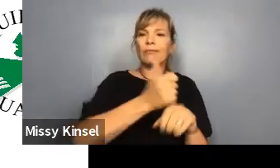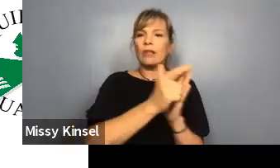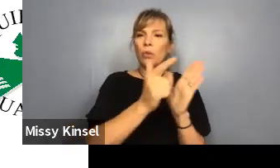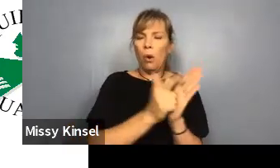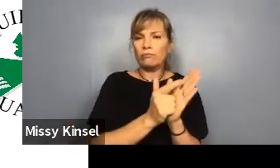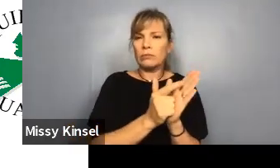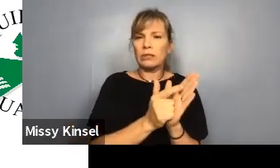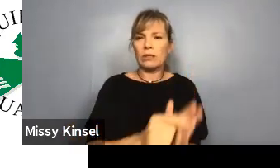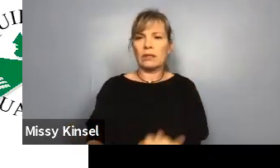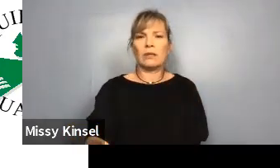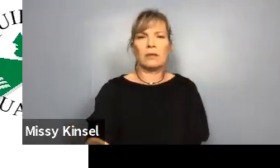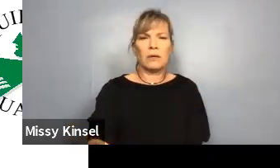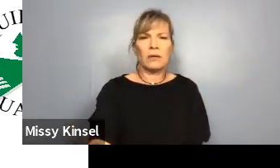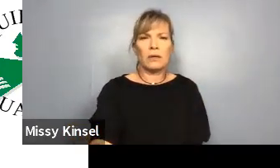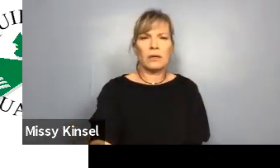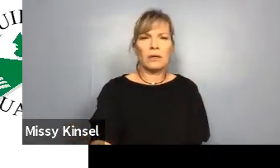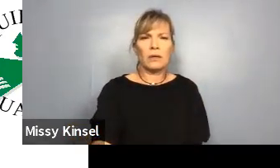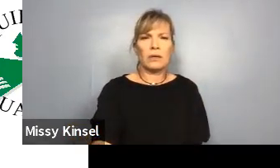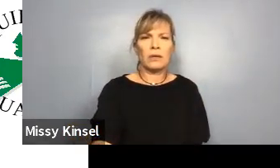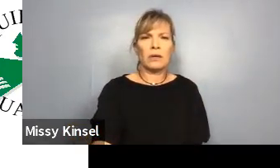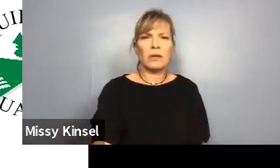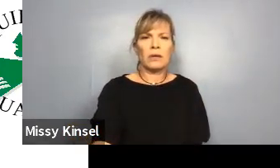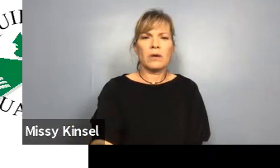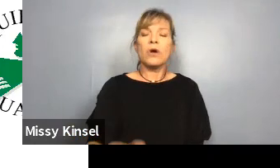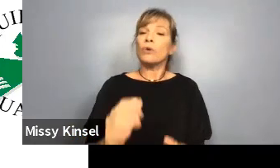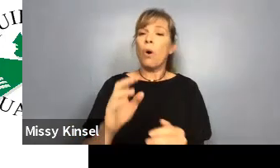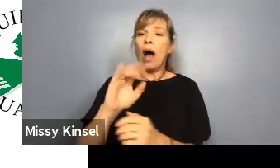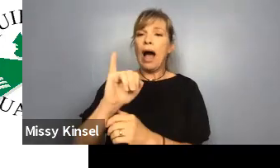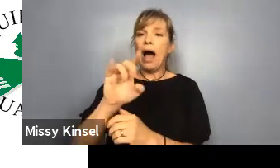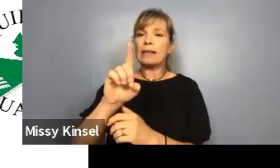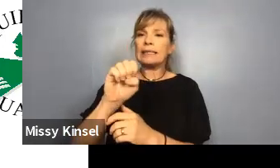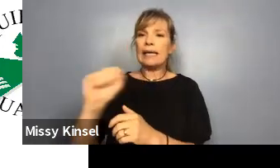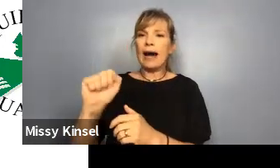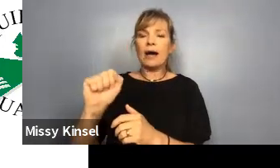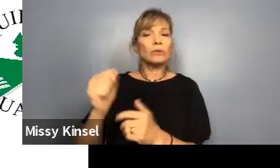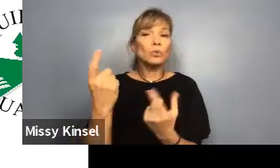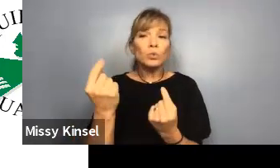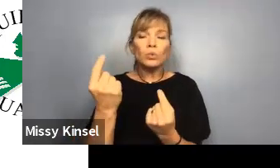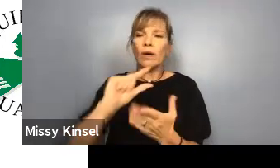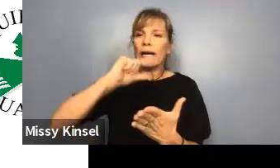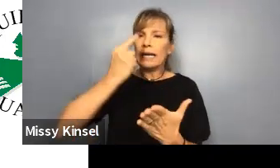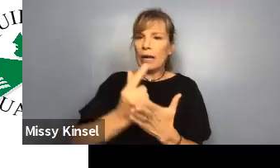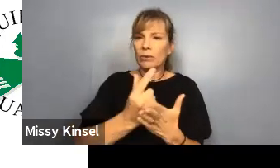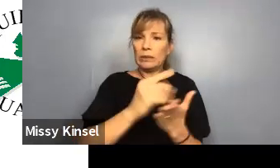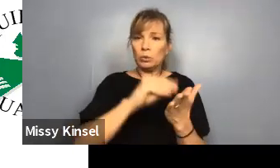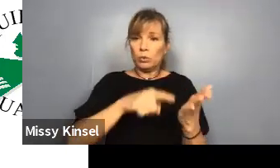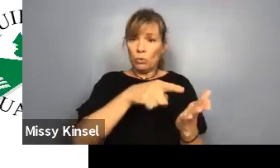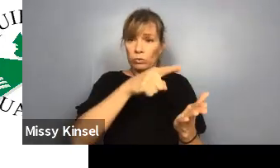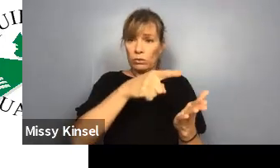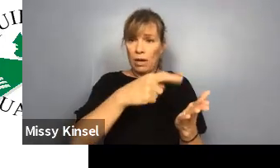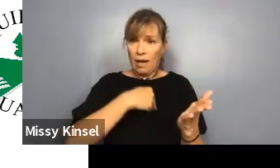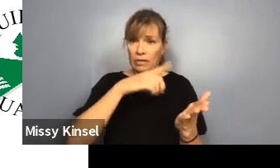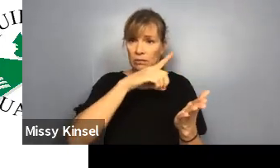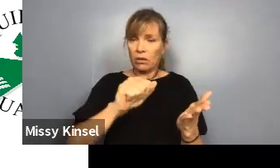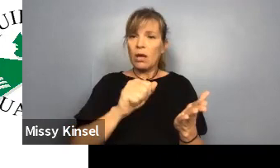So what IDEA is it guarantees students with disabilities a free and